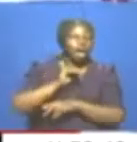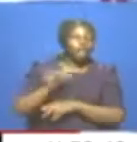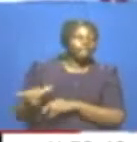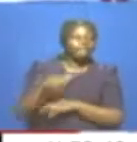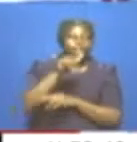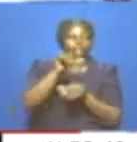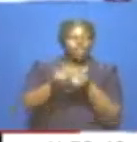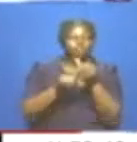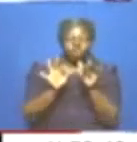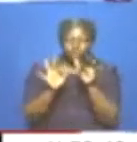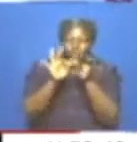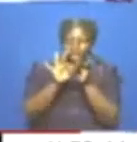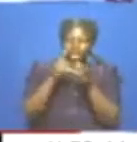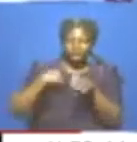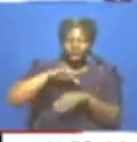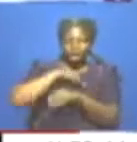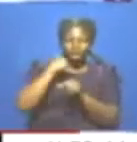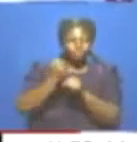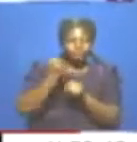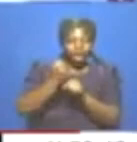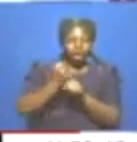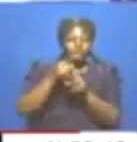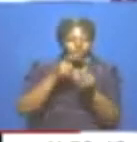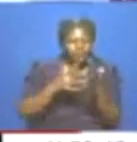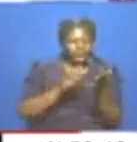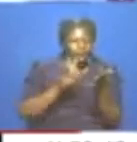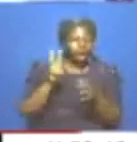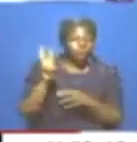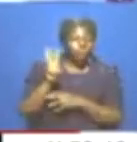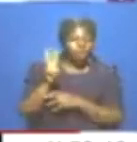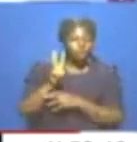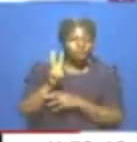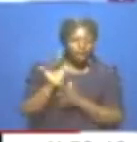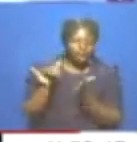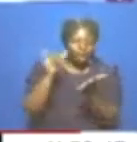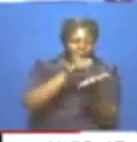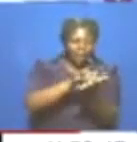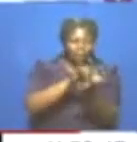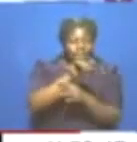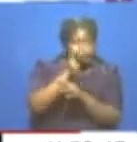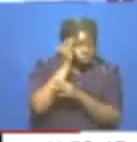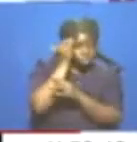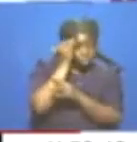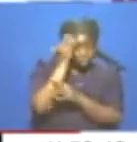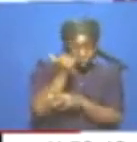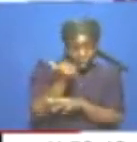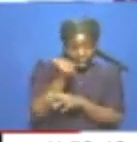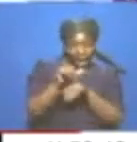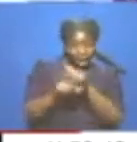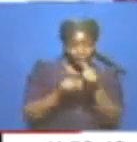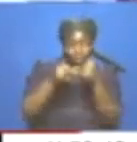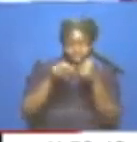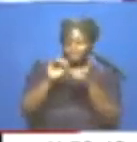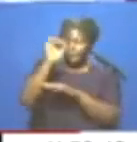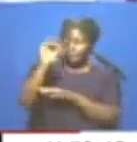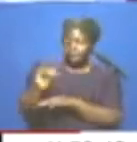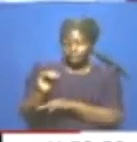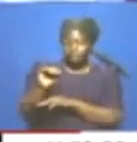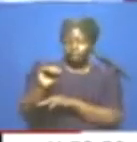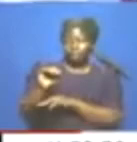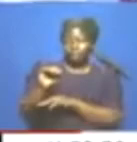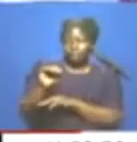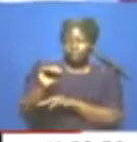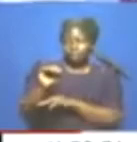We operate conveniently out of Wilson Airport. Wilson Airport is known for the hub of all, like 80% of the traffic